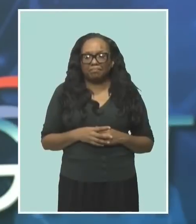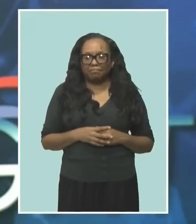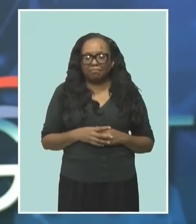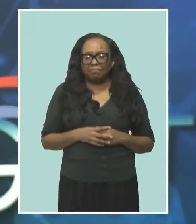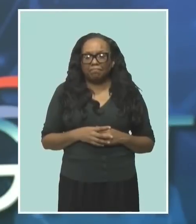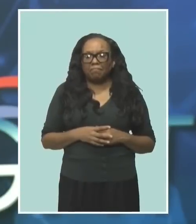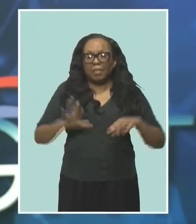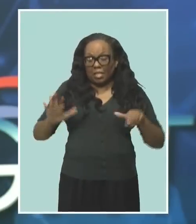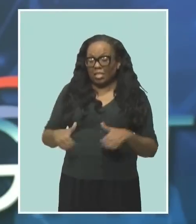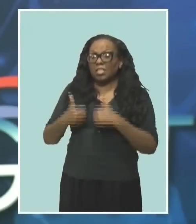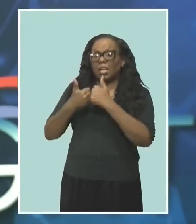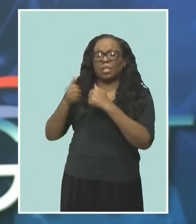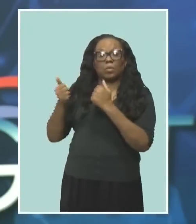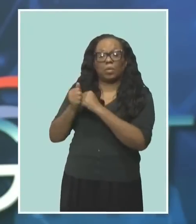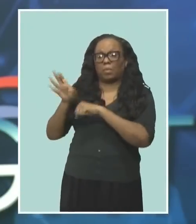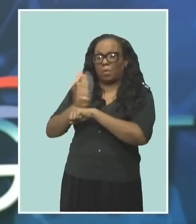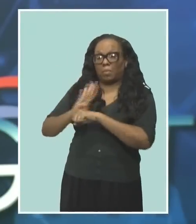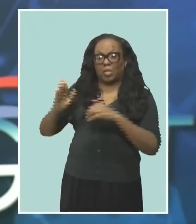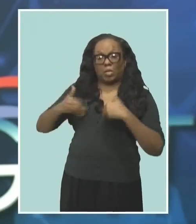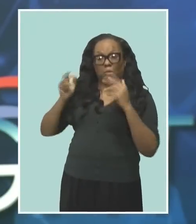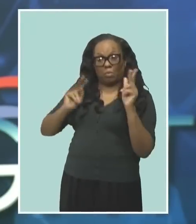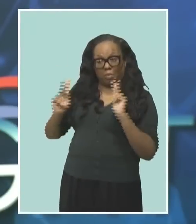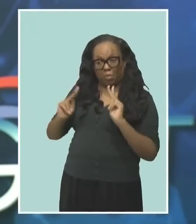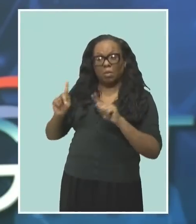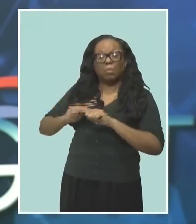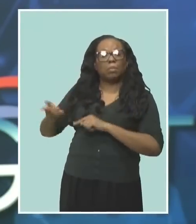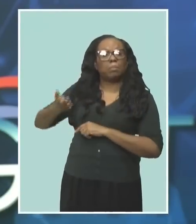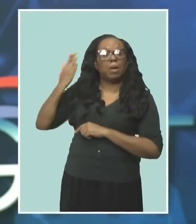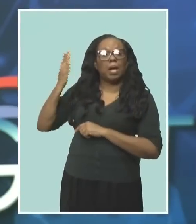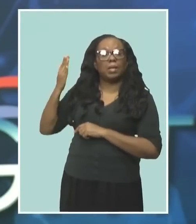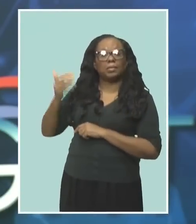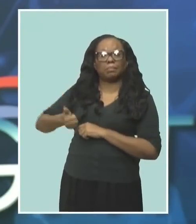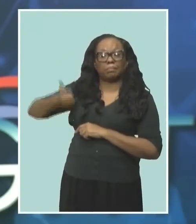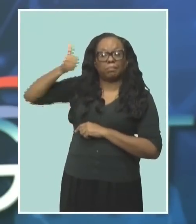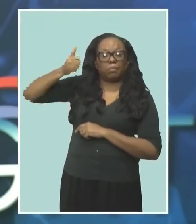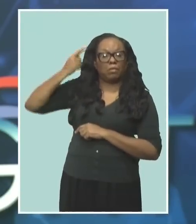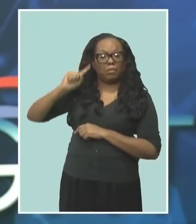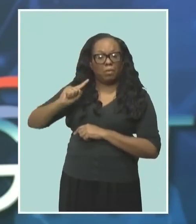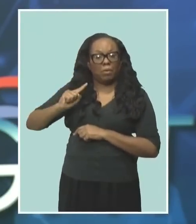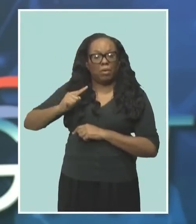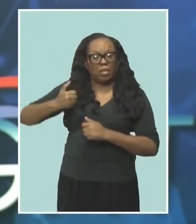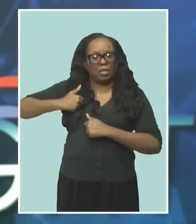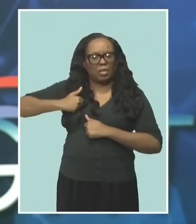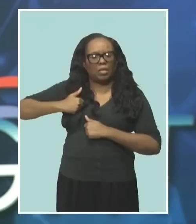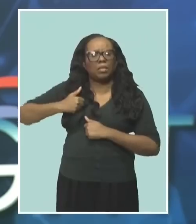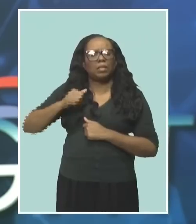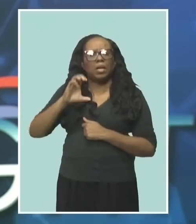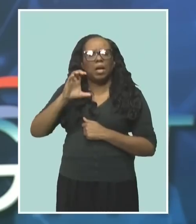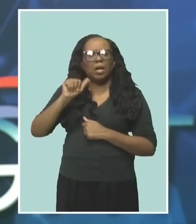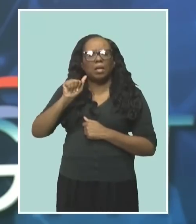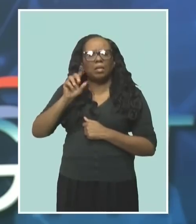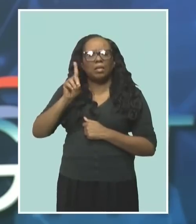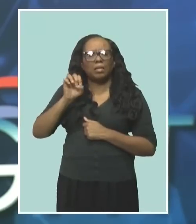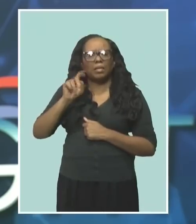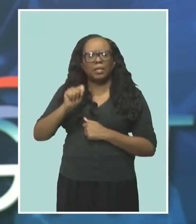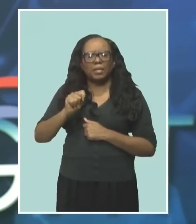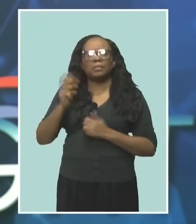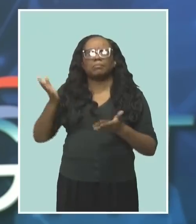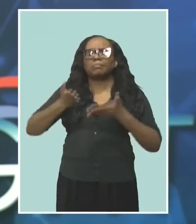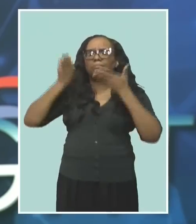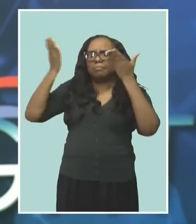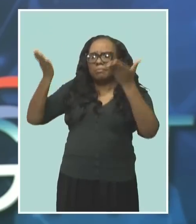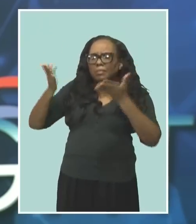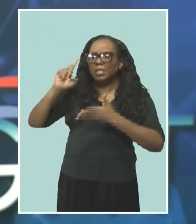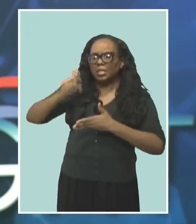In the face of challenges with Barbadian youth, the former commandant of the Barbados Cadet Corps suggests education officials look to